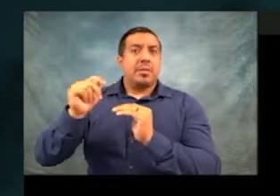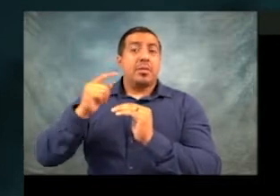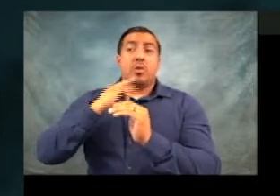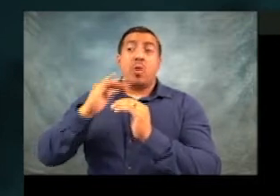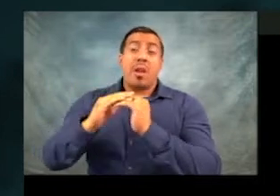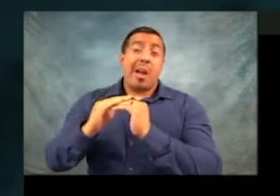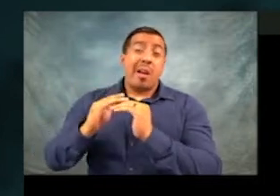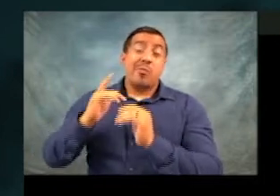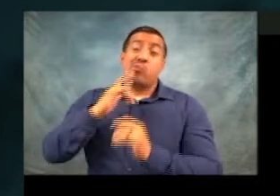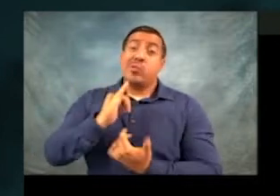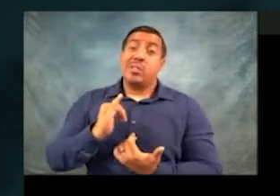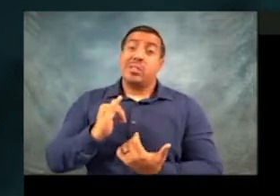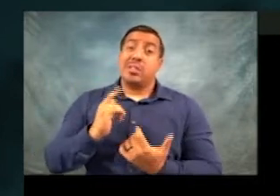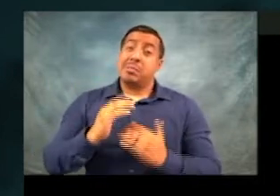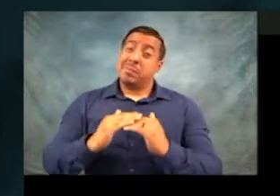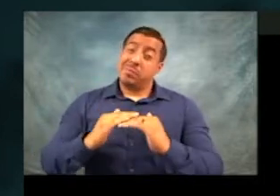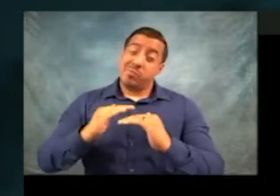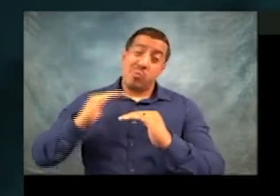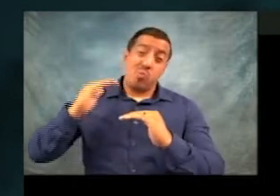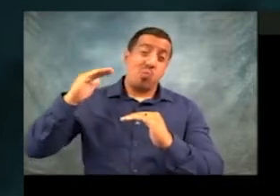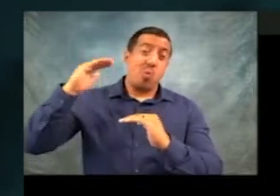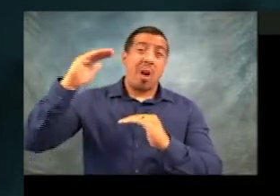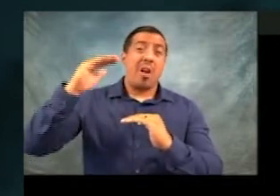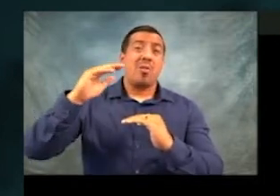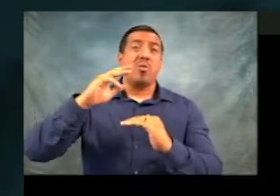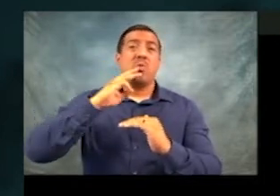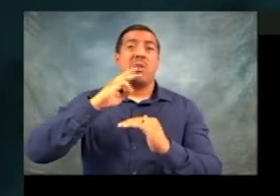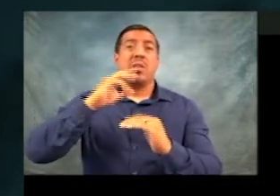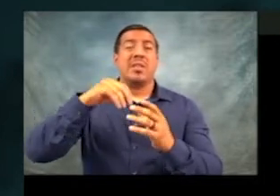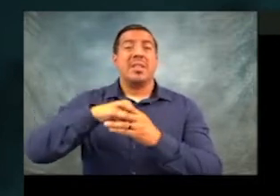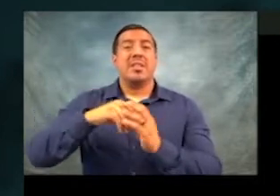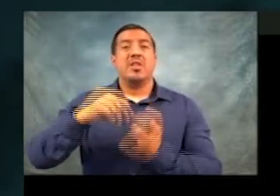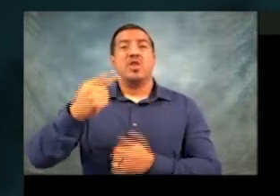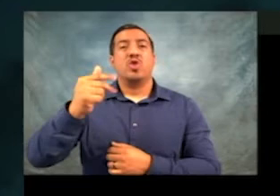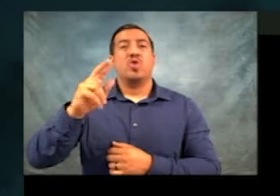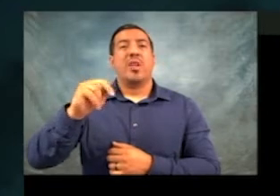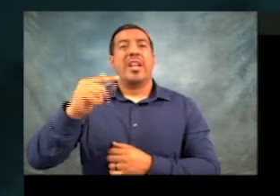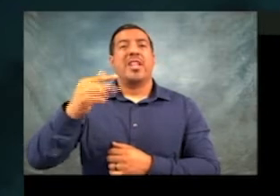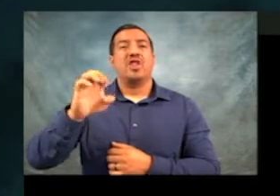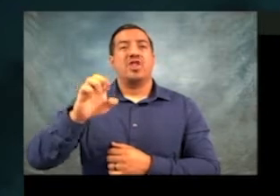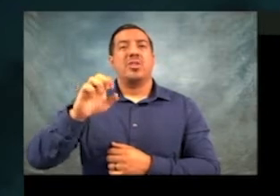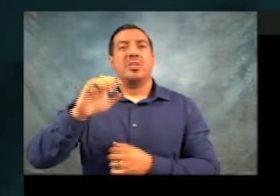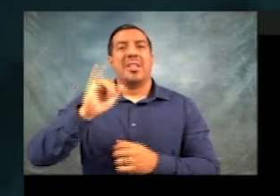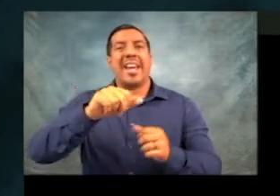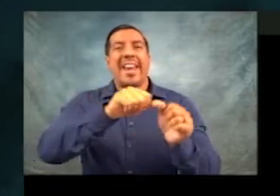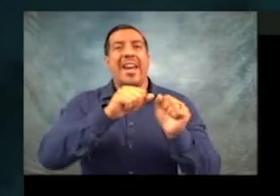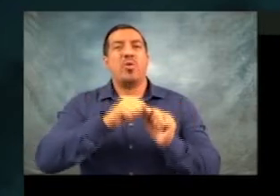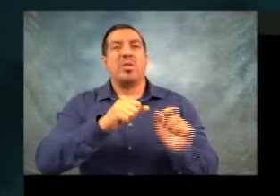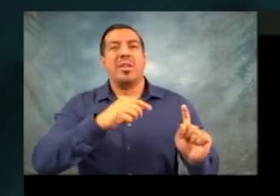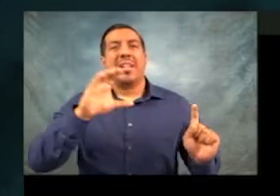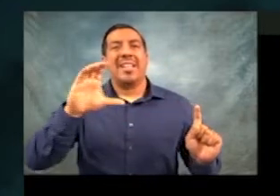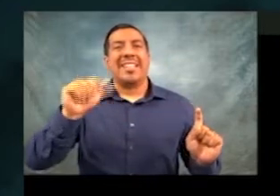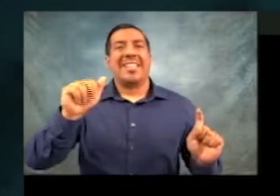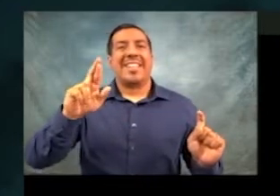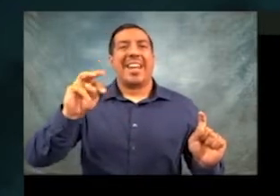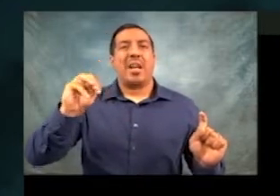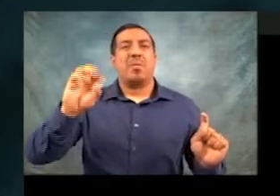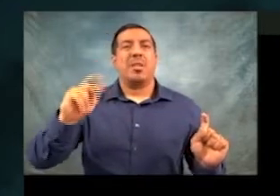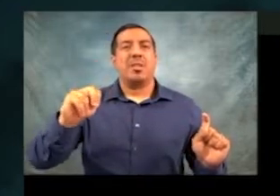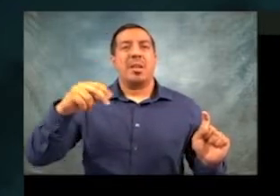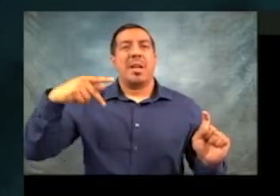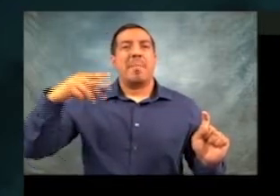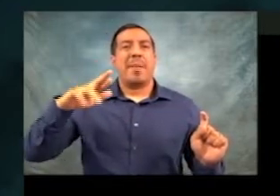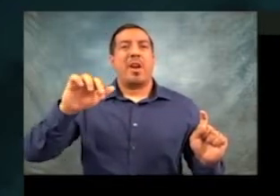highest surge occurred in the Creole and Grand Chenier area of Cameron Parish in